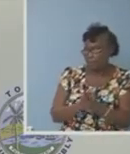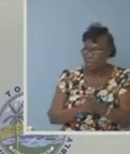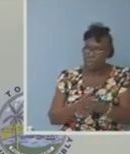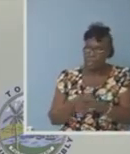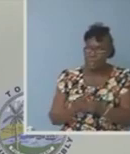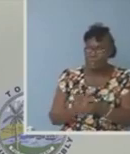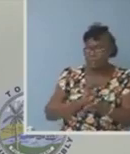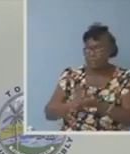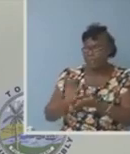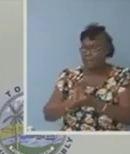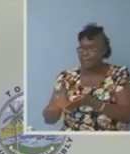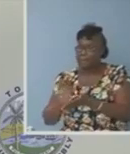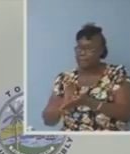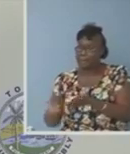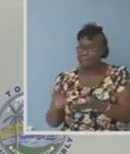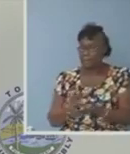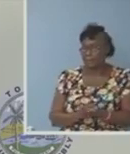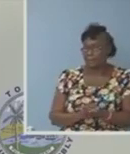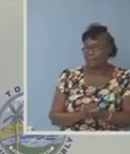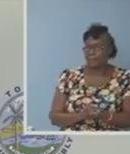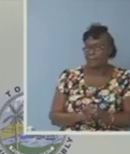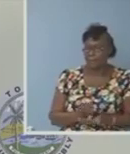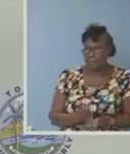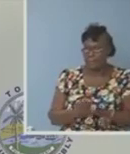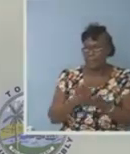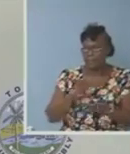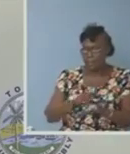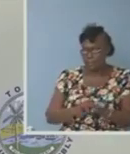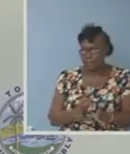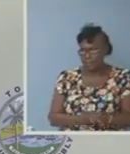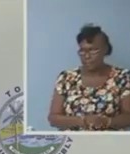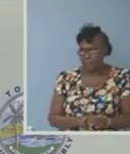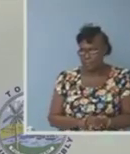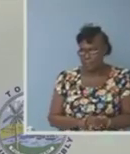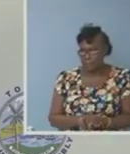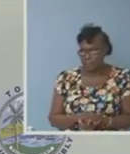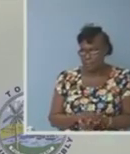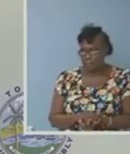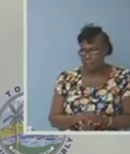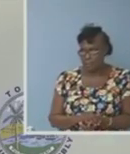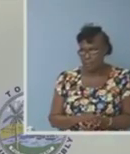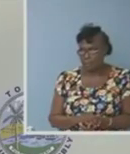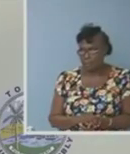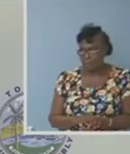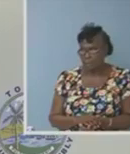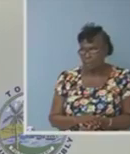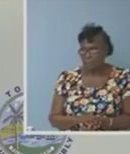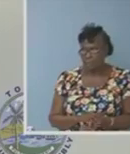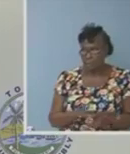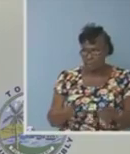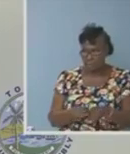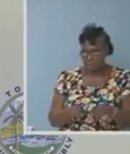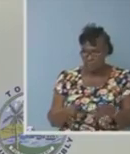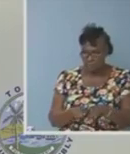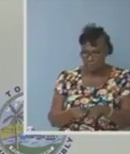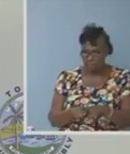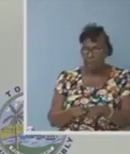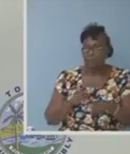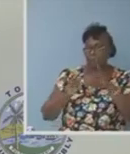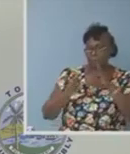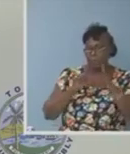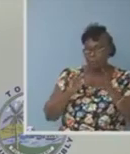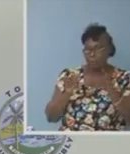we would have also engaged in that. That also meant that we had to also hold discussion